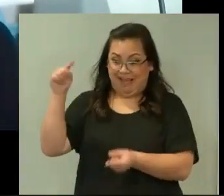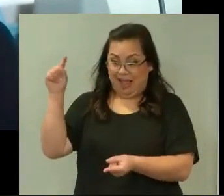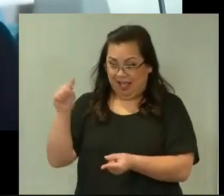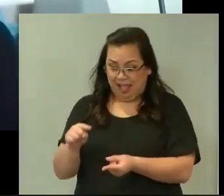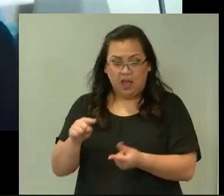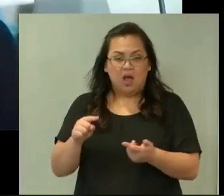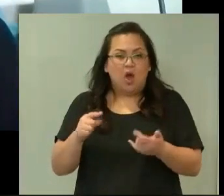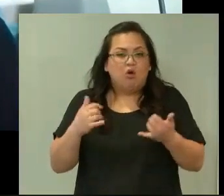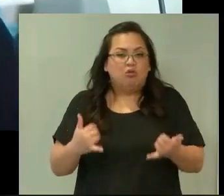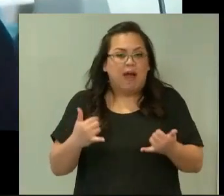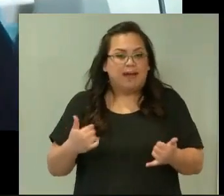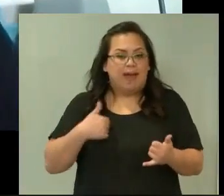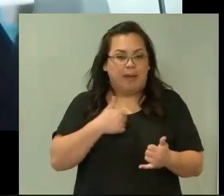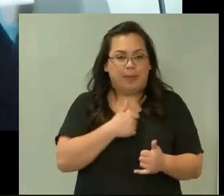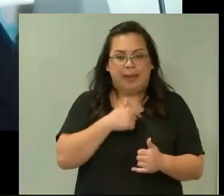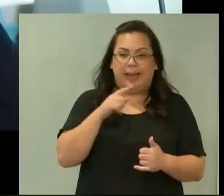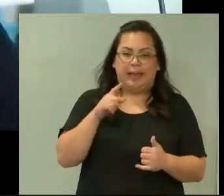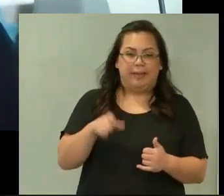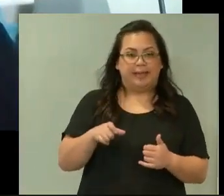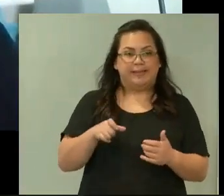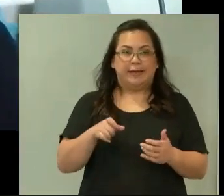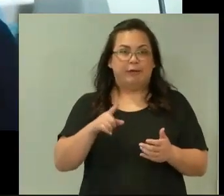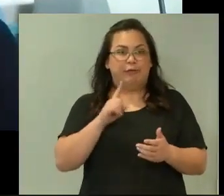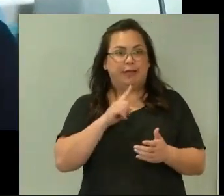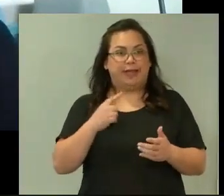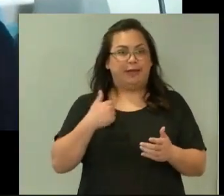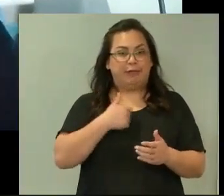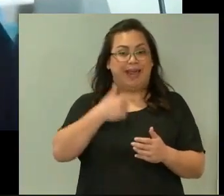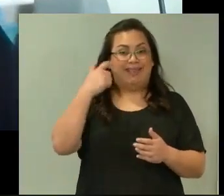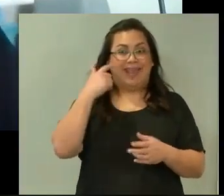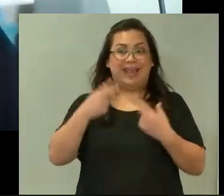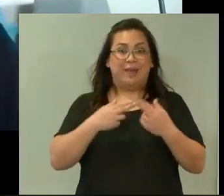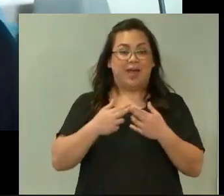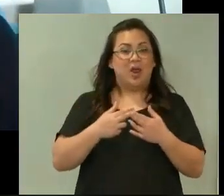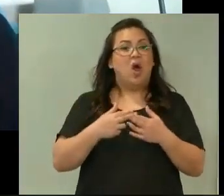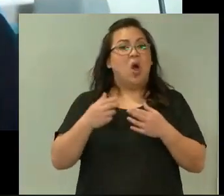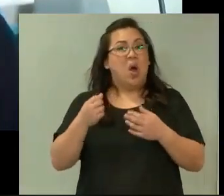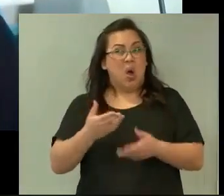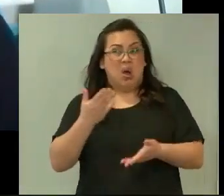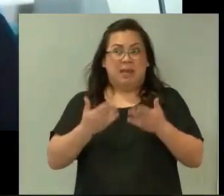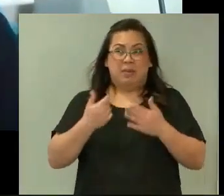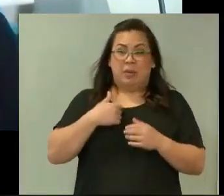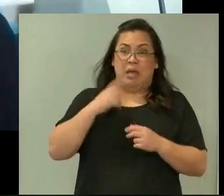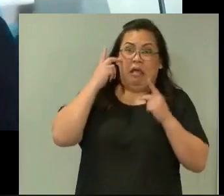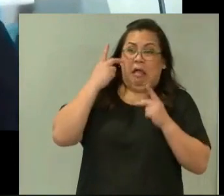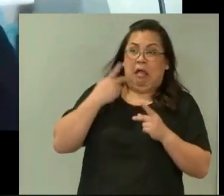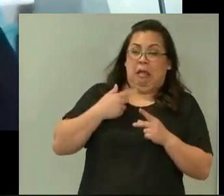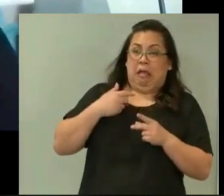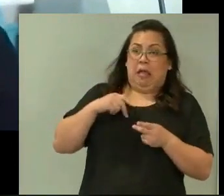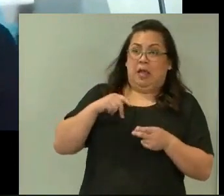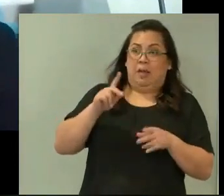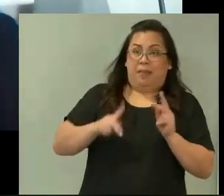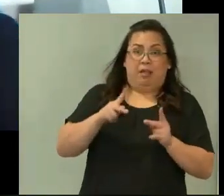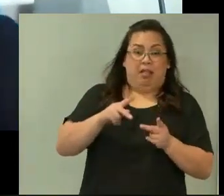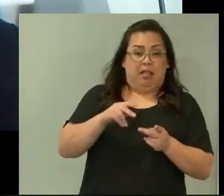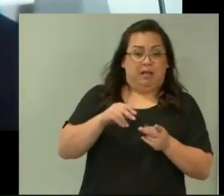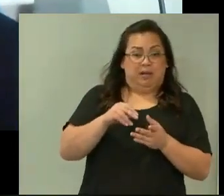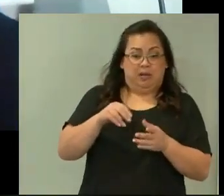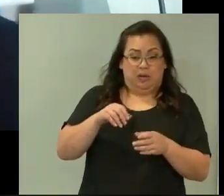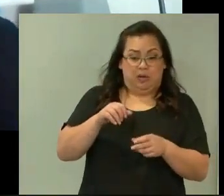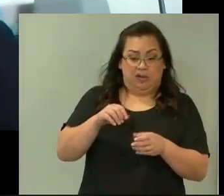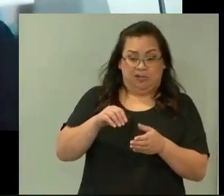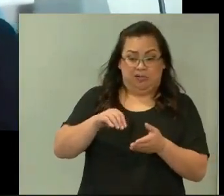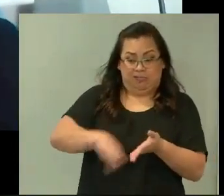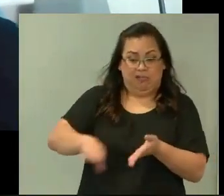time right now to even think about layoffs. And I just wanted to give you a couple of statistics real quick. So a 10%